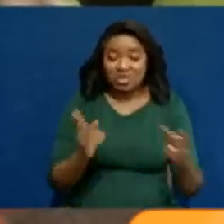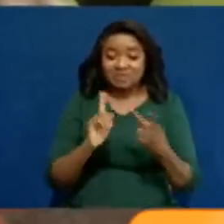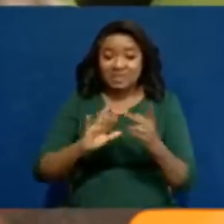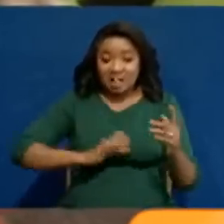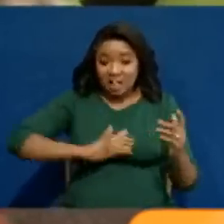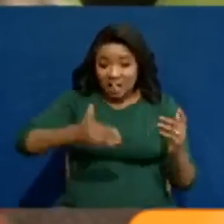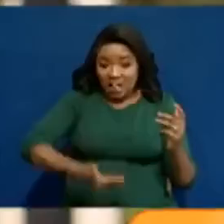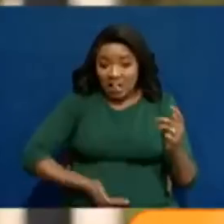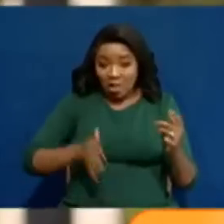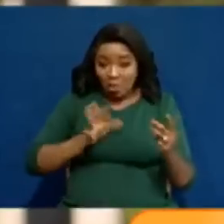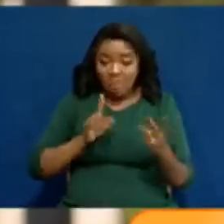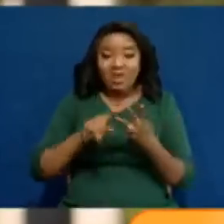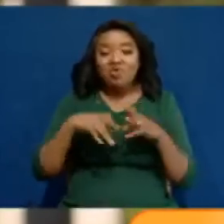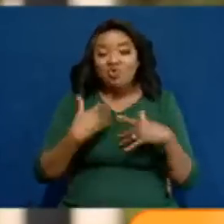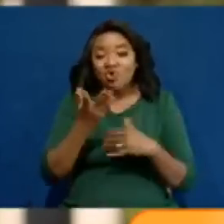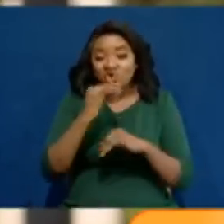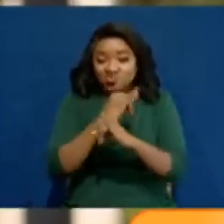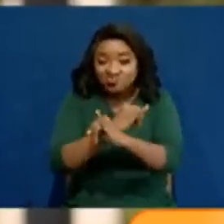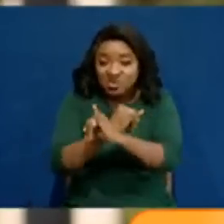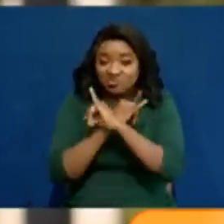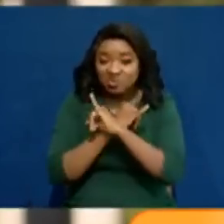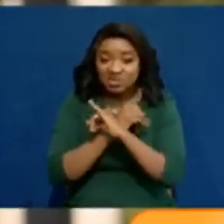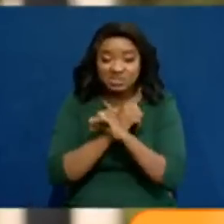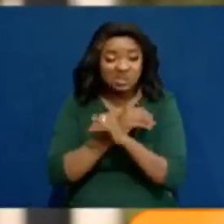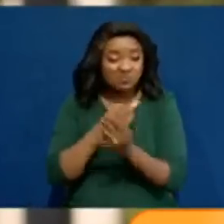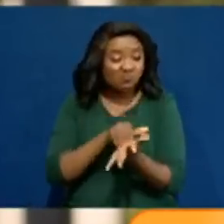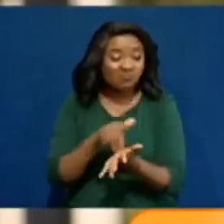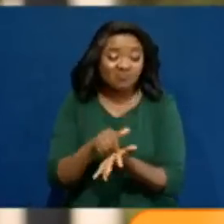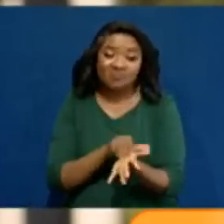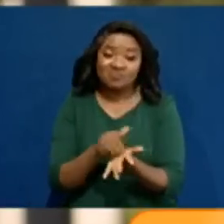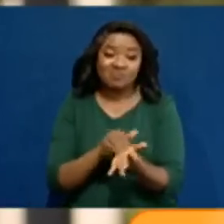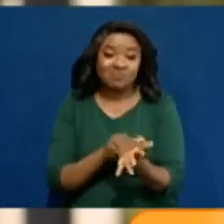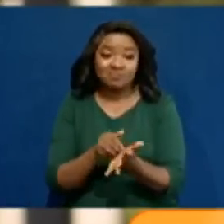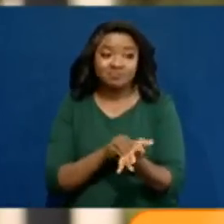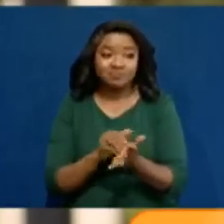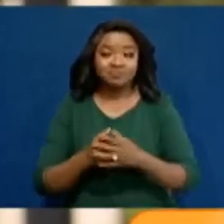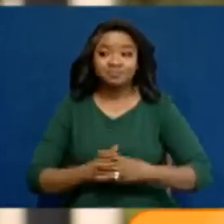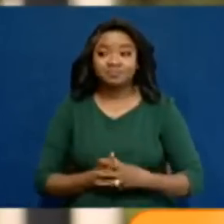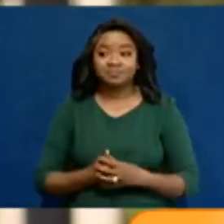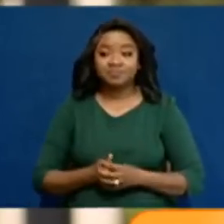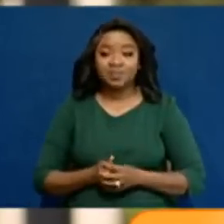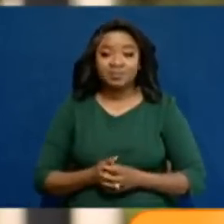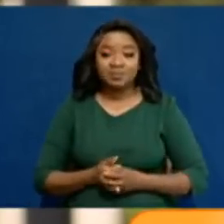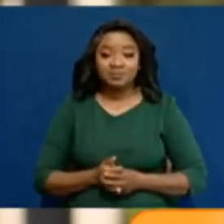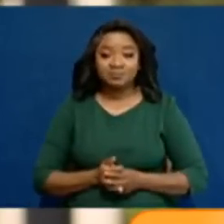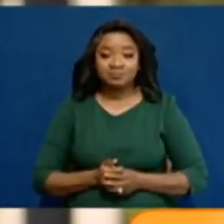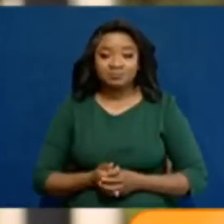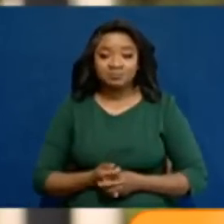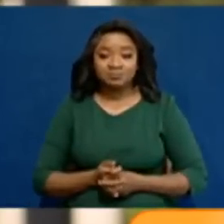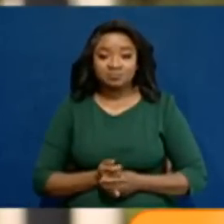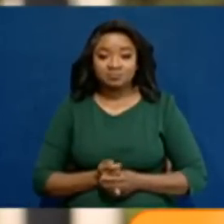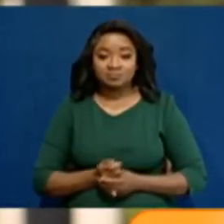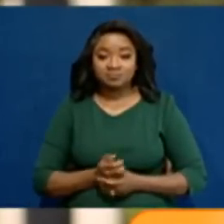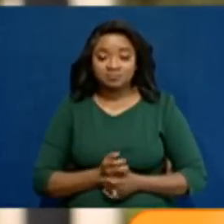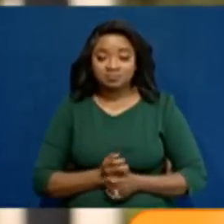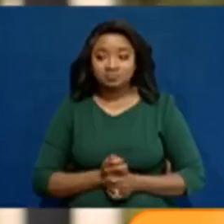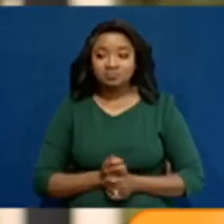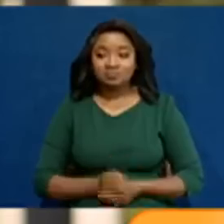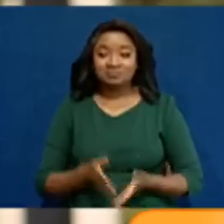immune systems. African countries, Kenya included, have been warned as Mpox continue to ravage the